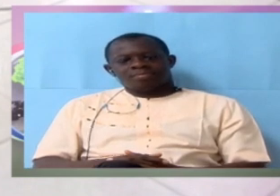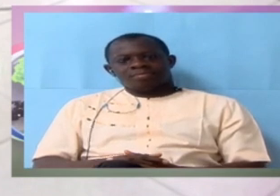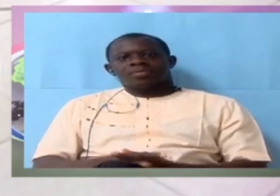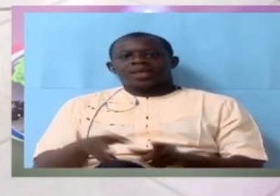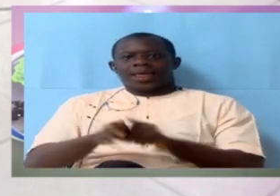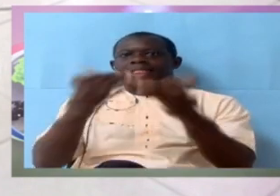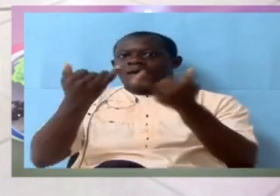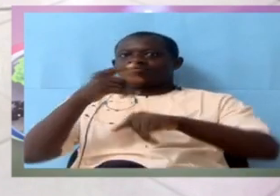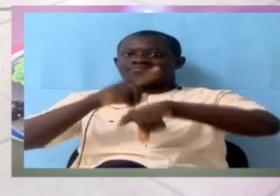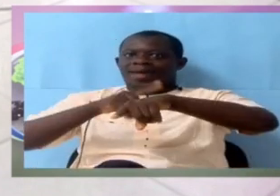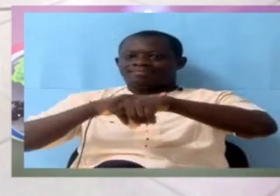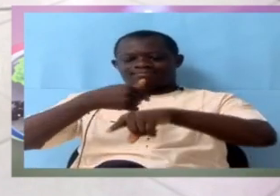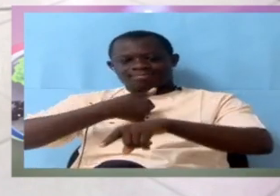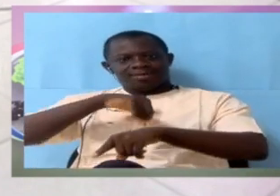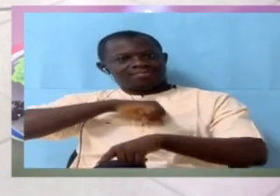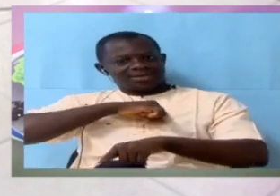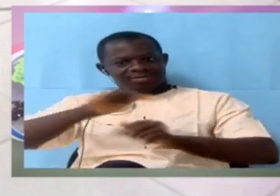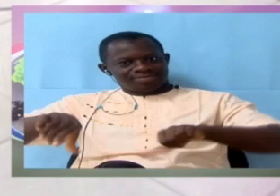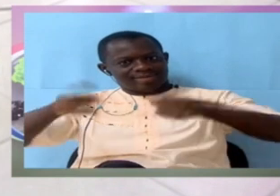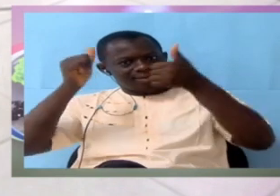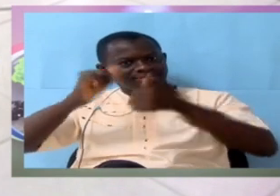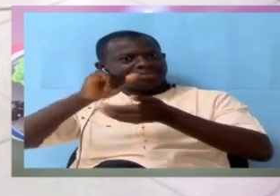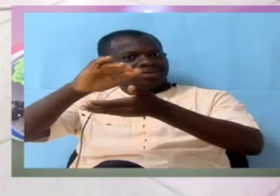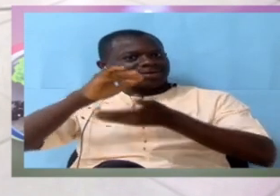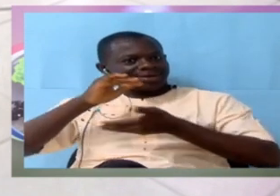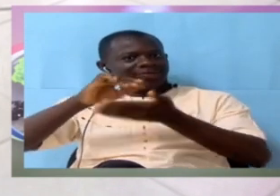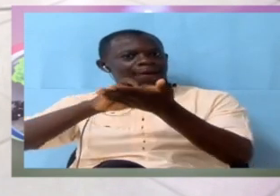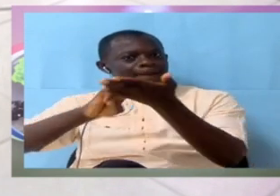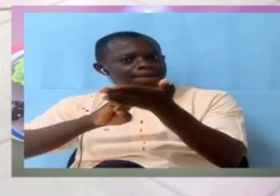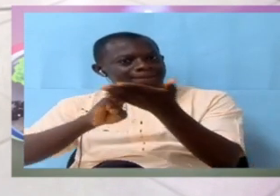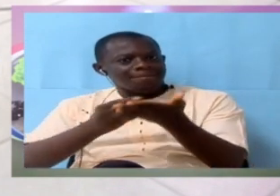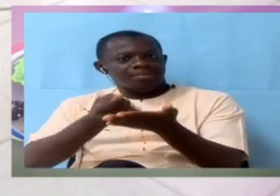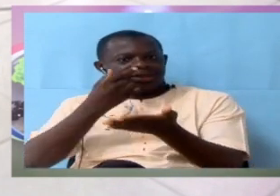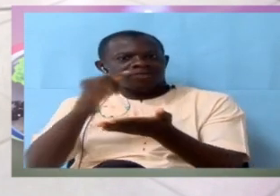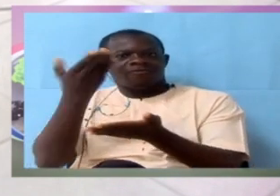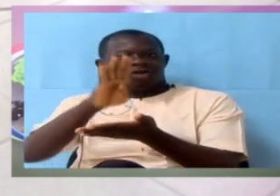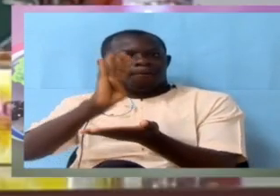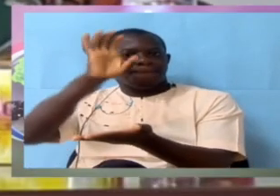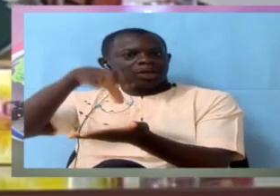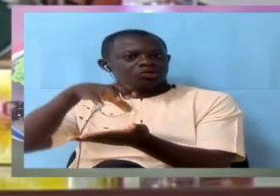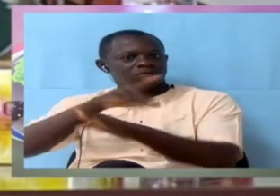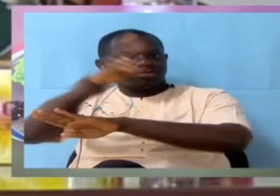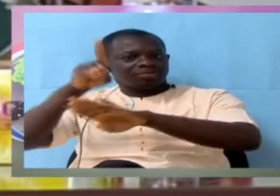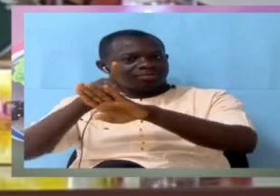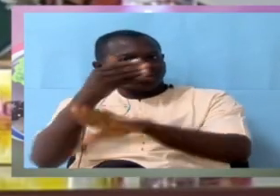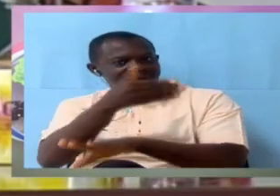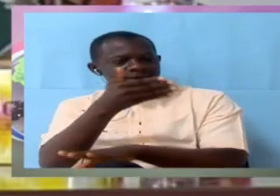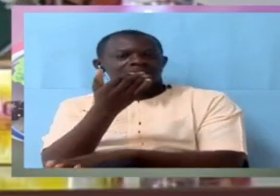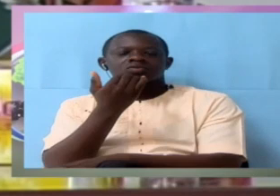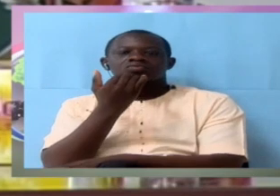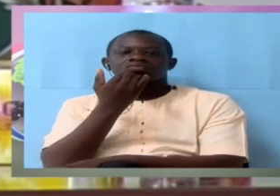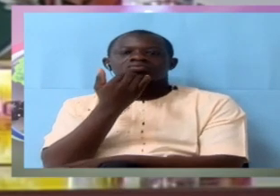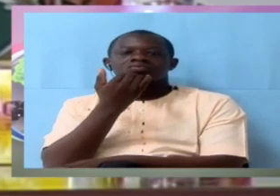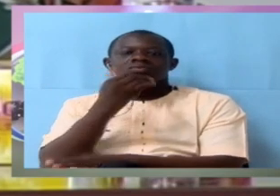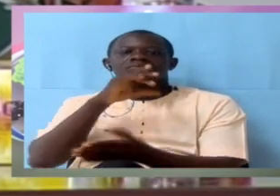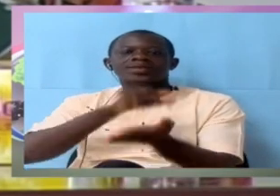that's the time I started to have medicine from Banjul there. Sorry, Mr. Witness,